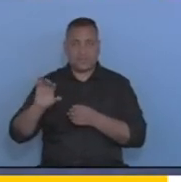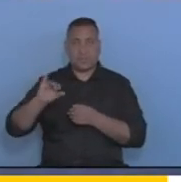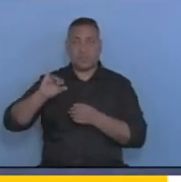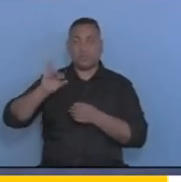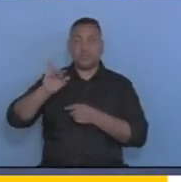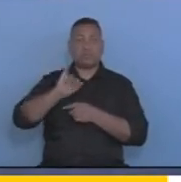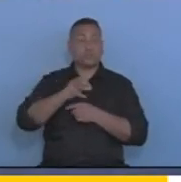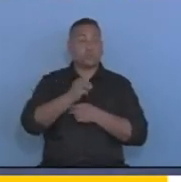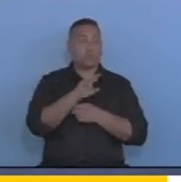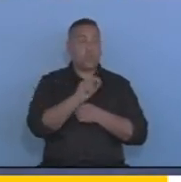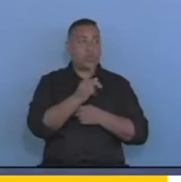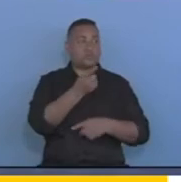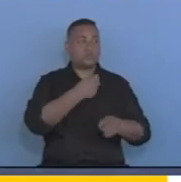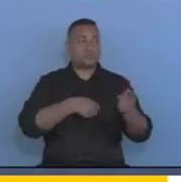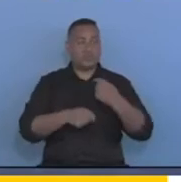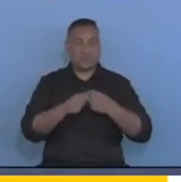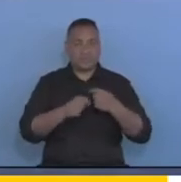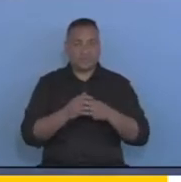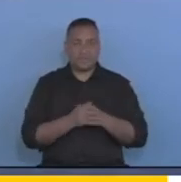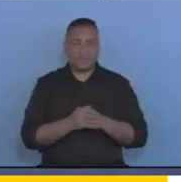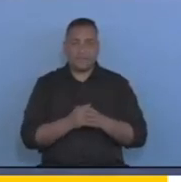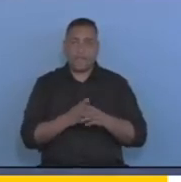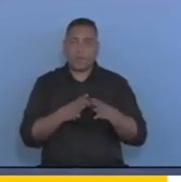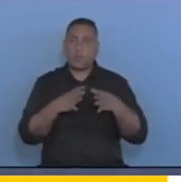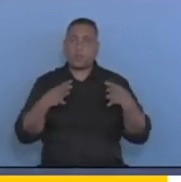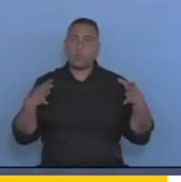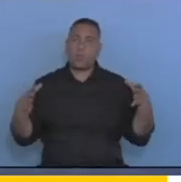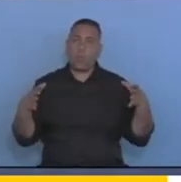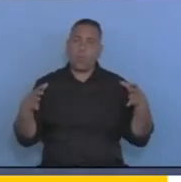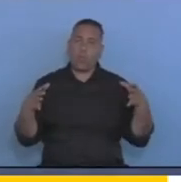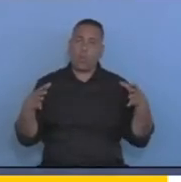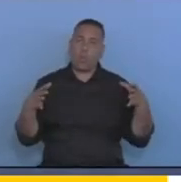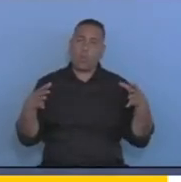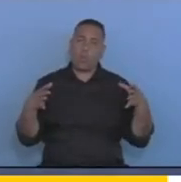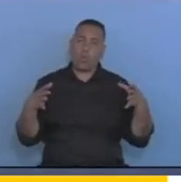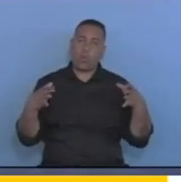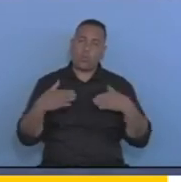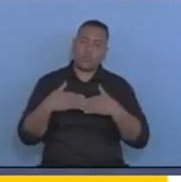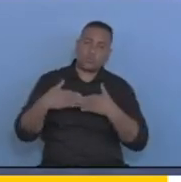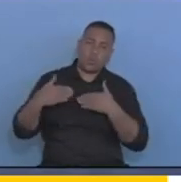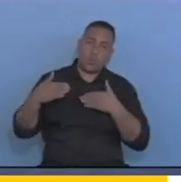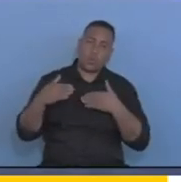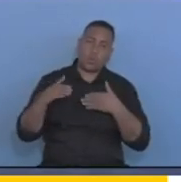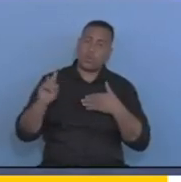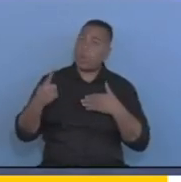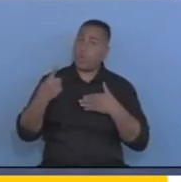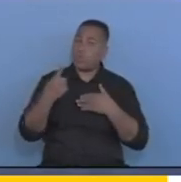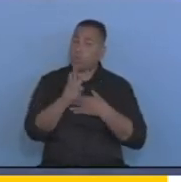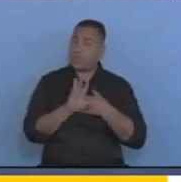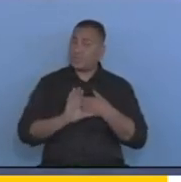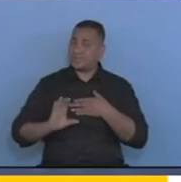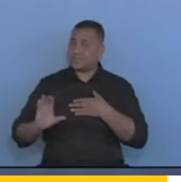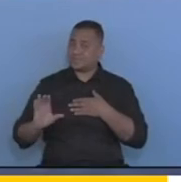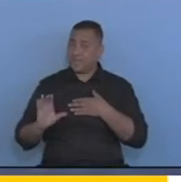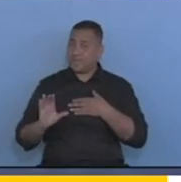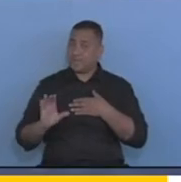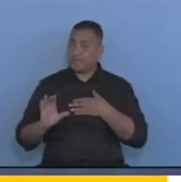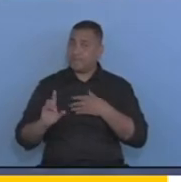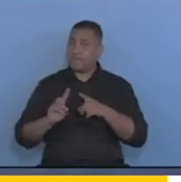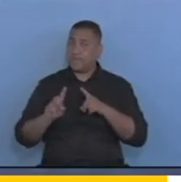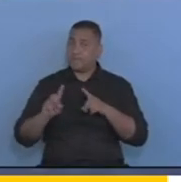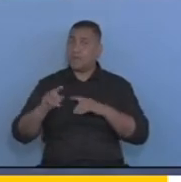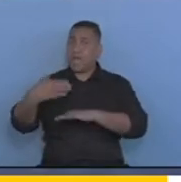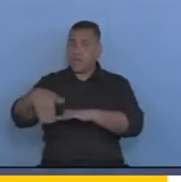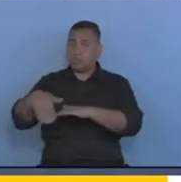And I can actually say a little bit further. Go ahead. Yes, a little bit further than only the Western Cape. Wow. Because why I say